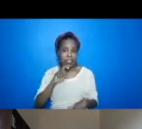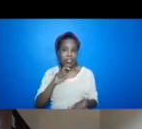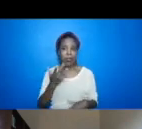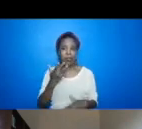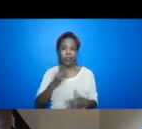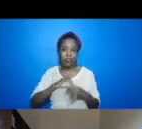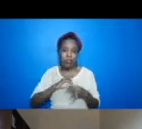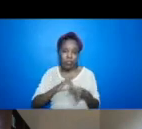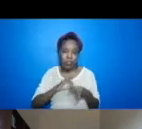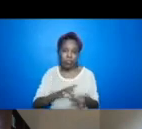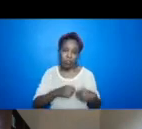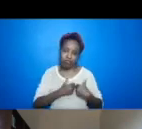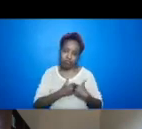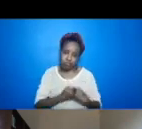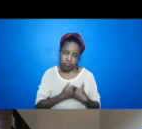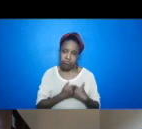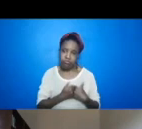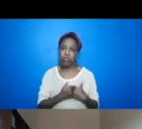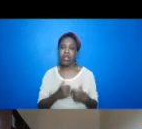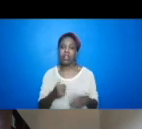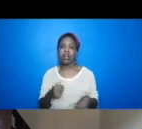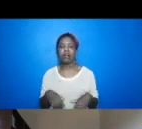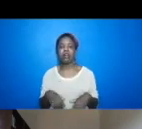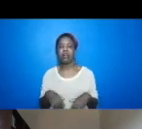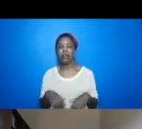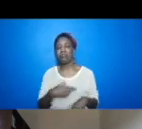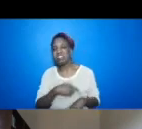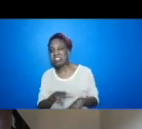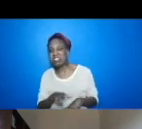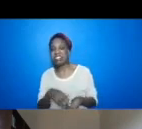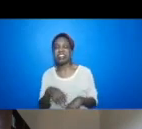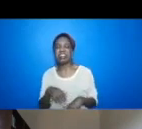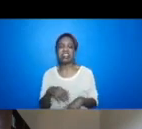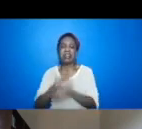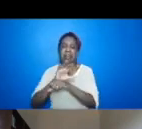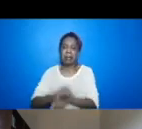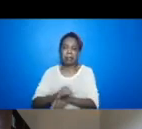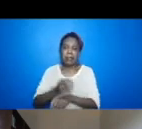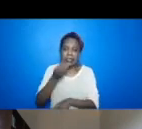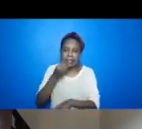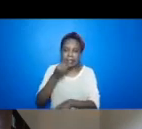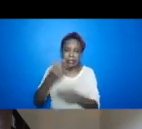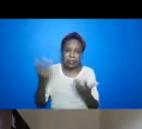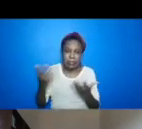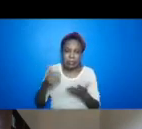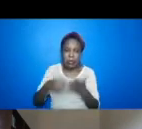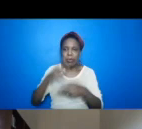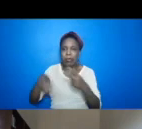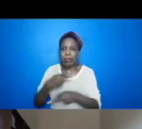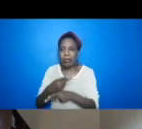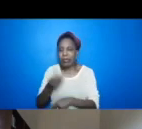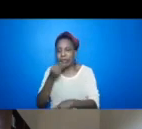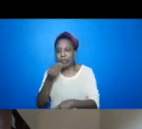regional identity. Those are kind of politically, socially constructed, socially defined, and often those are